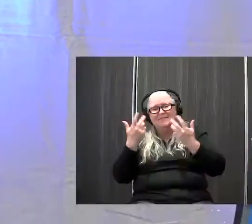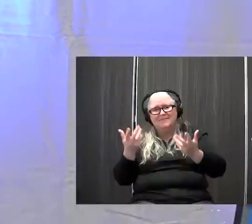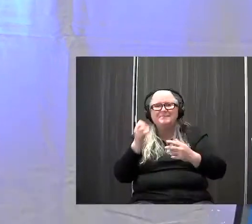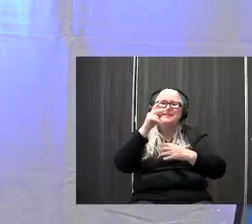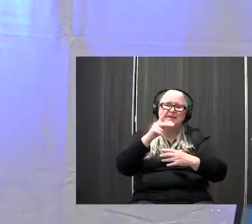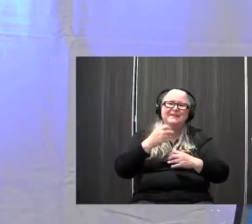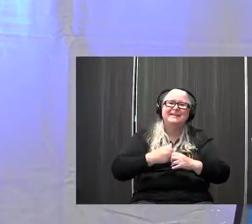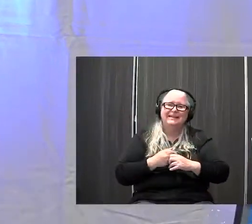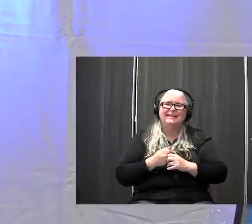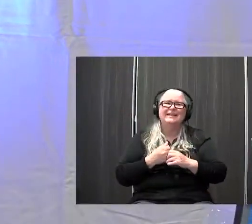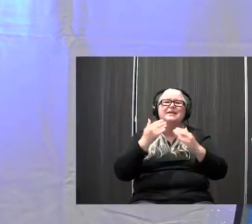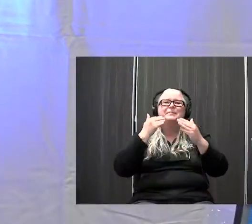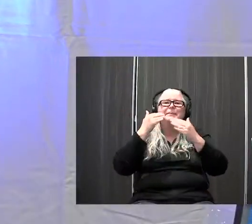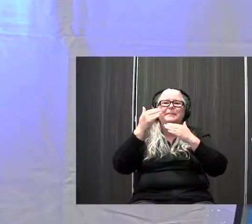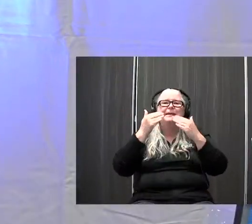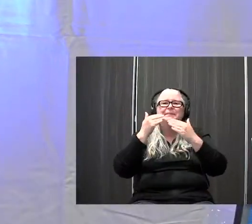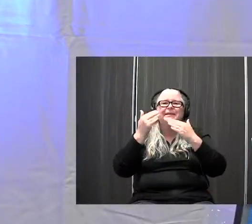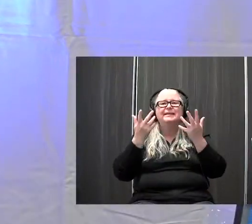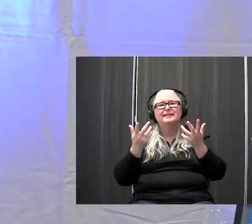if there might be